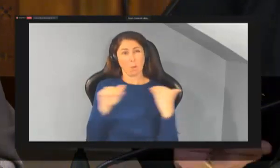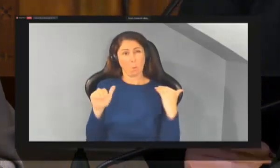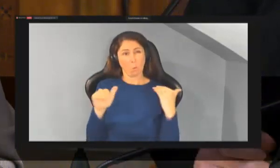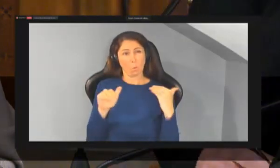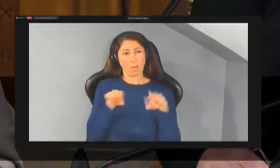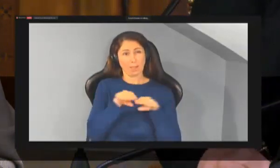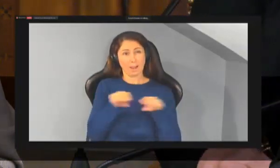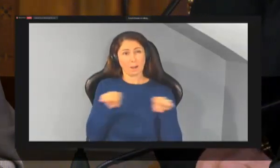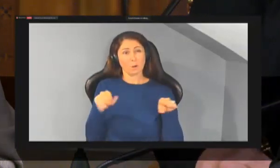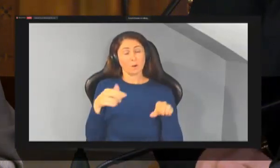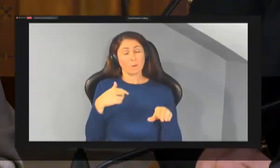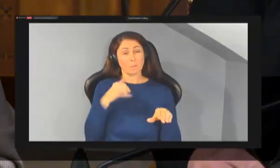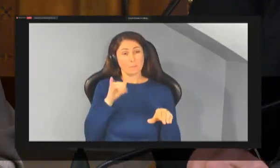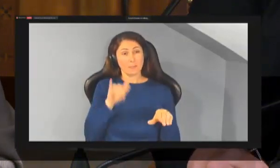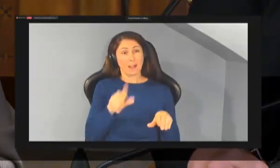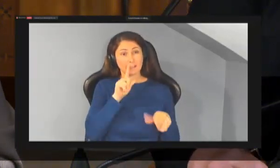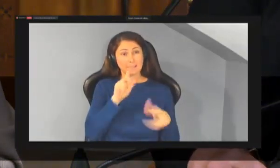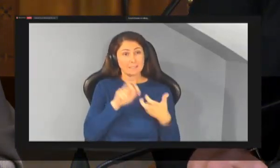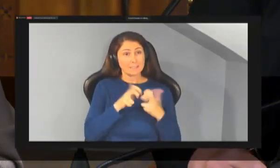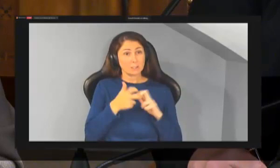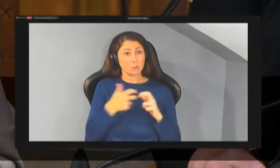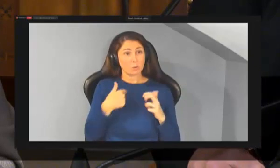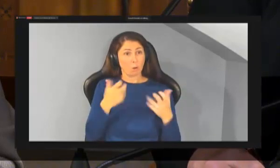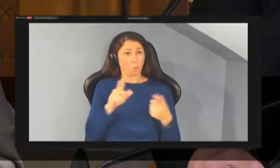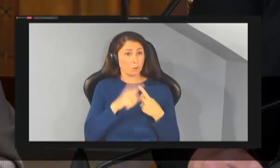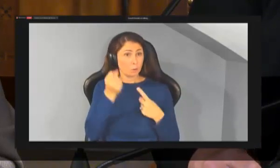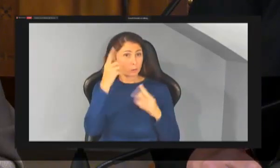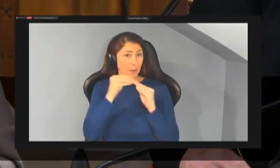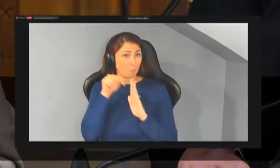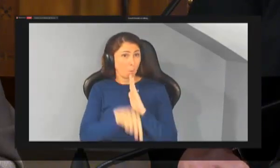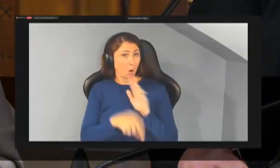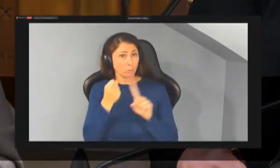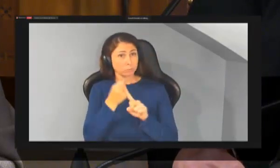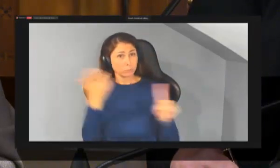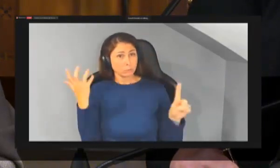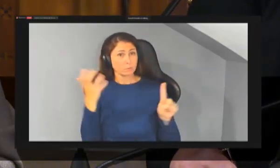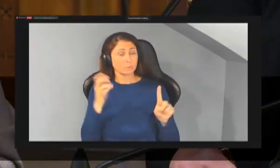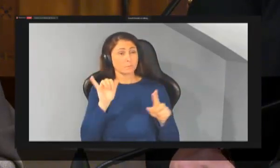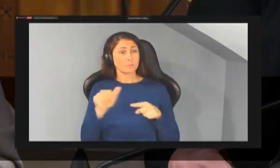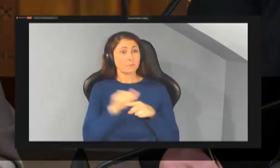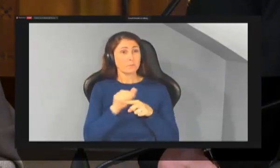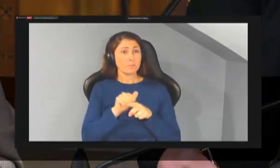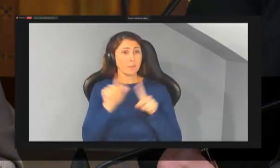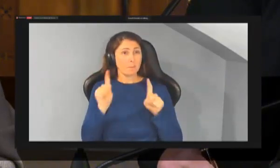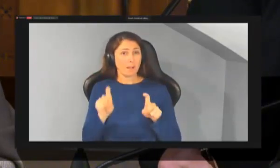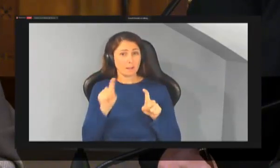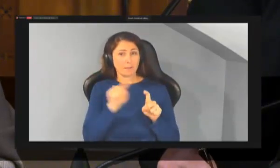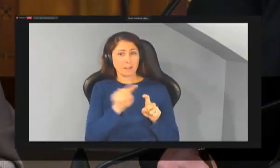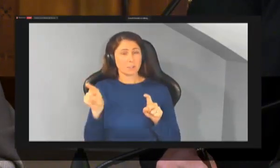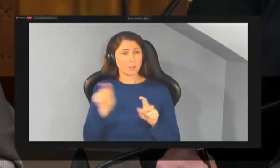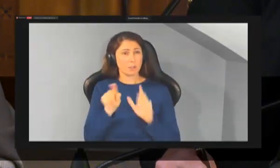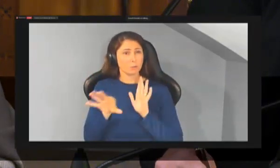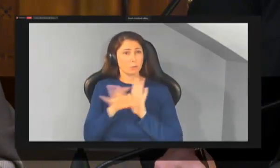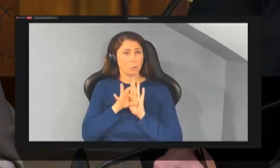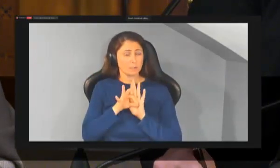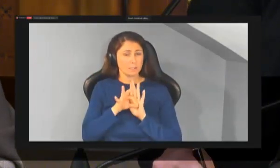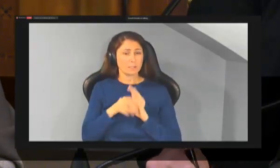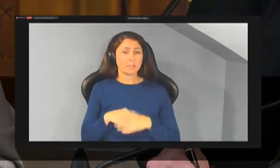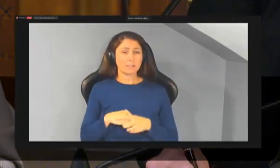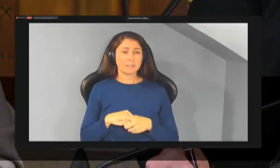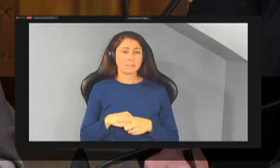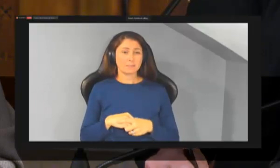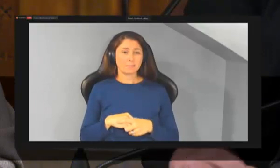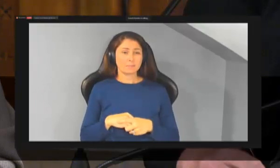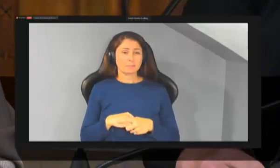like to understand more about the pilot sites that are chosen as well. And